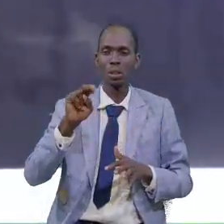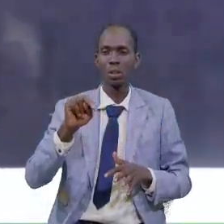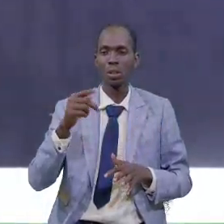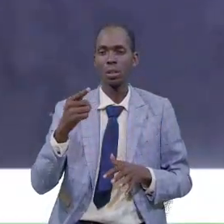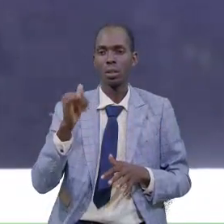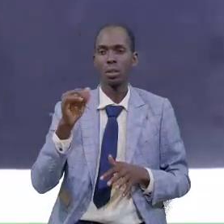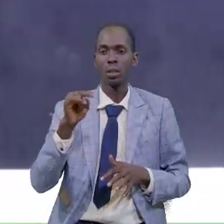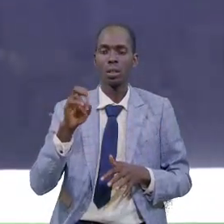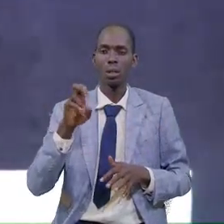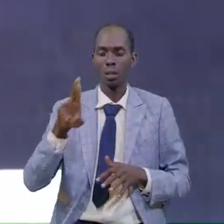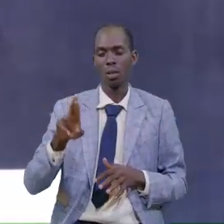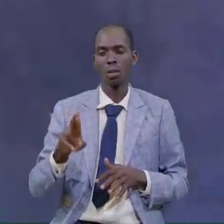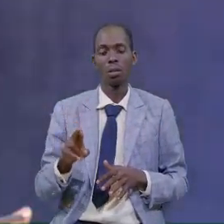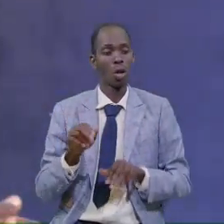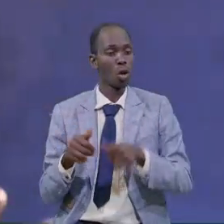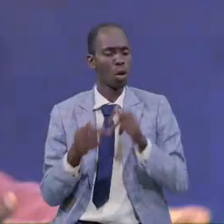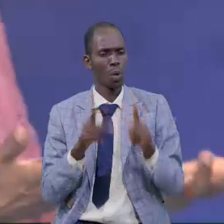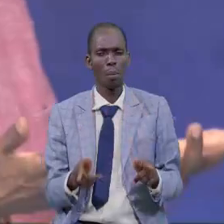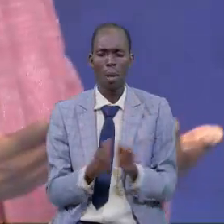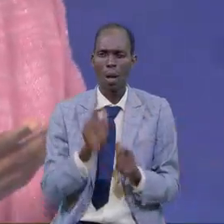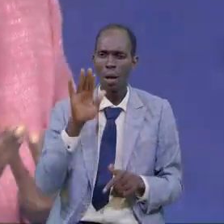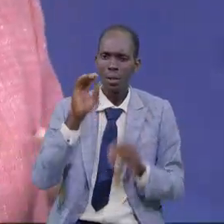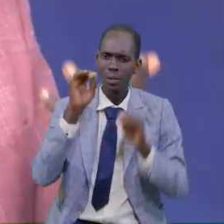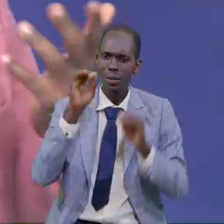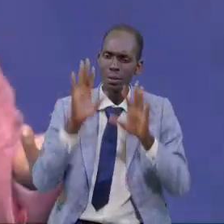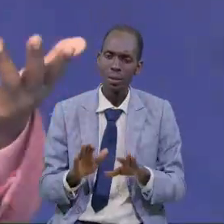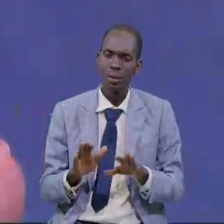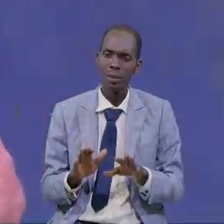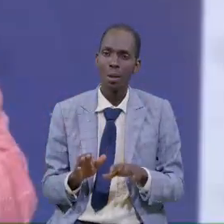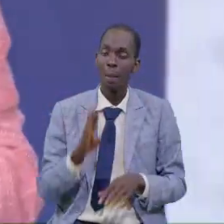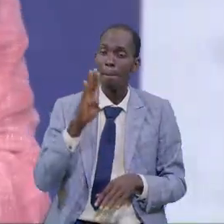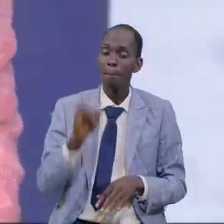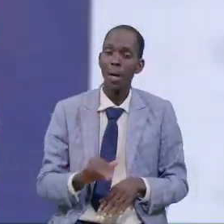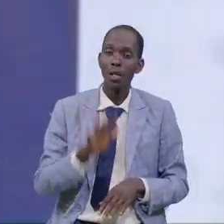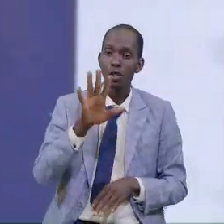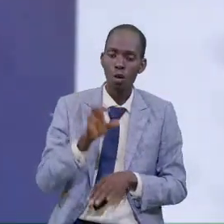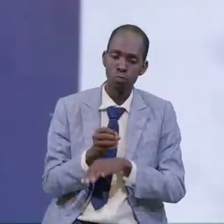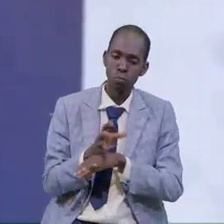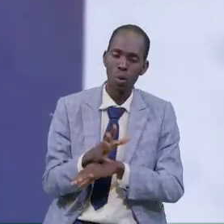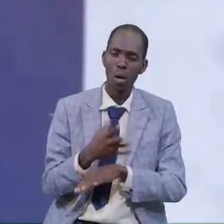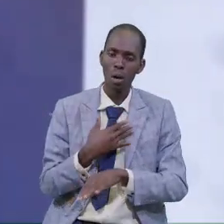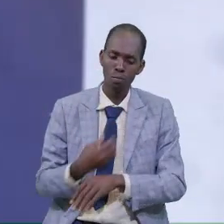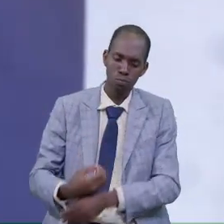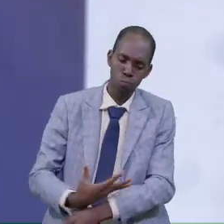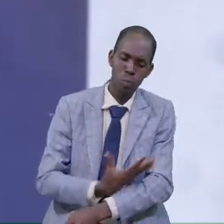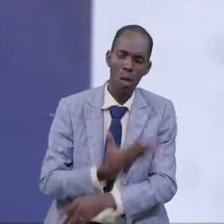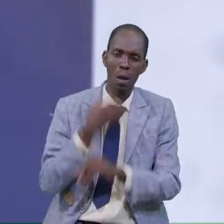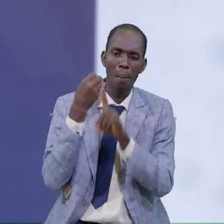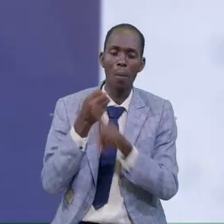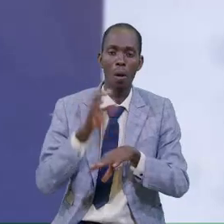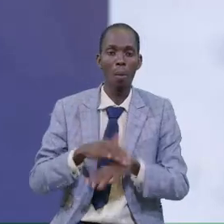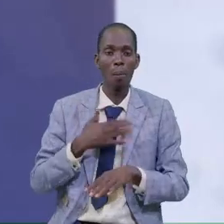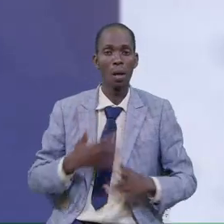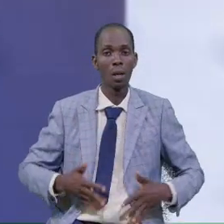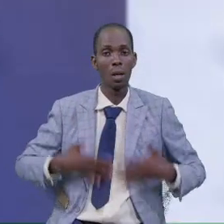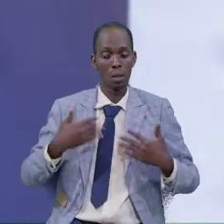says, "Teacher, by your influence, impact upon my life, I've